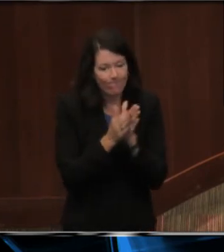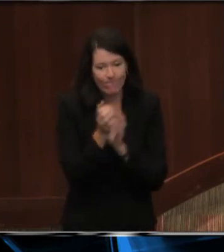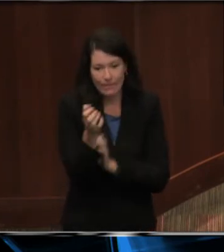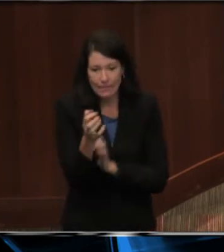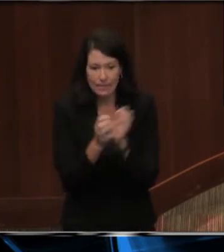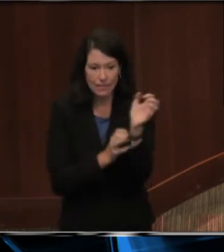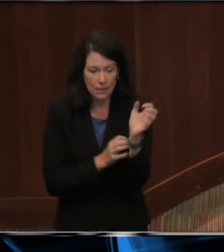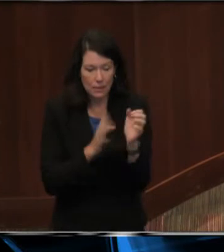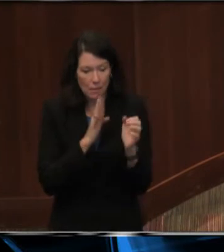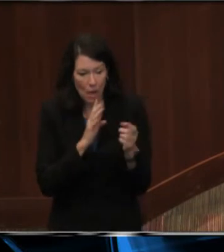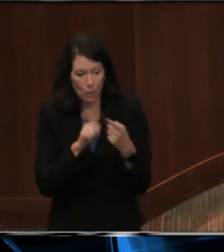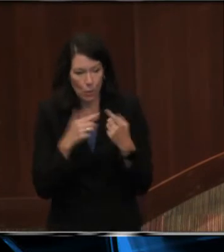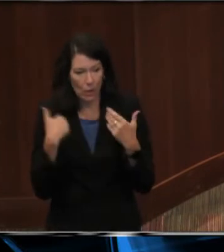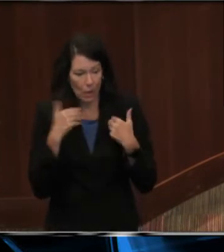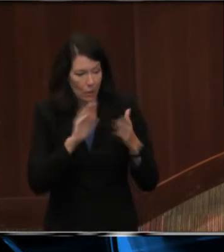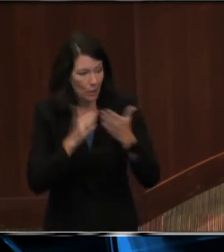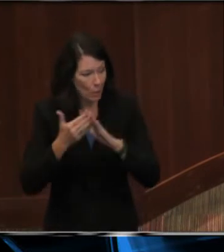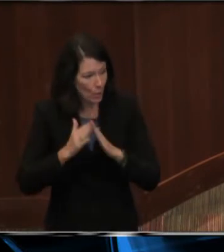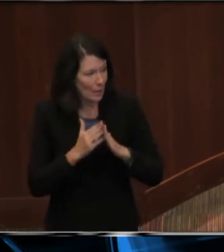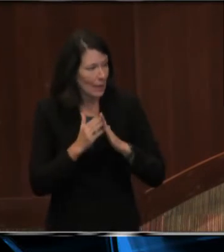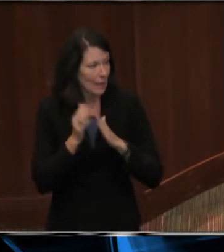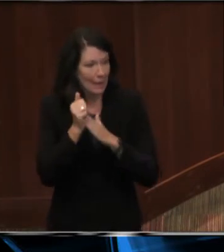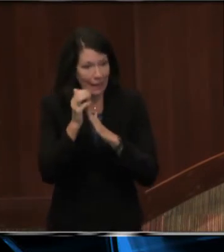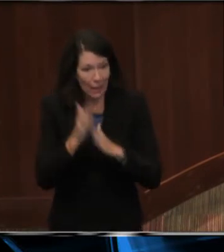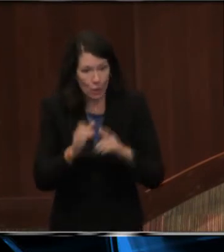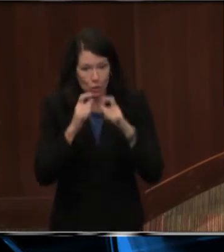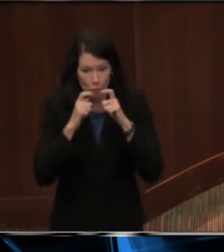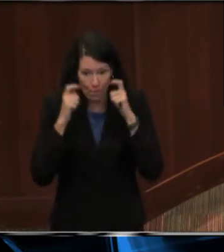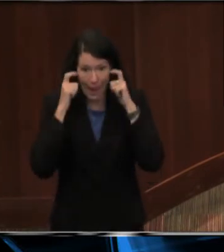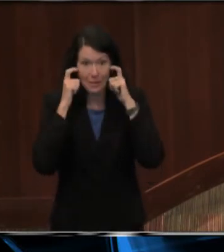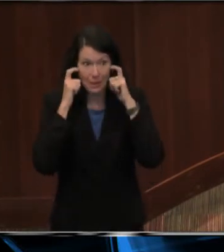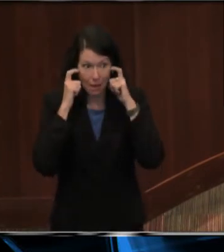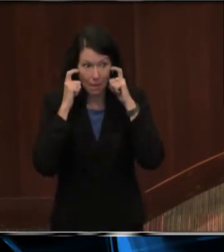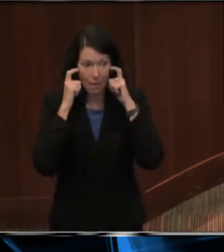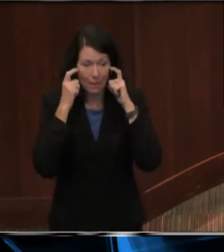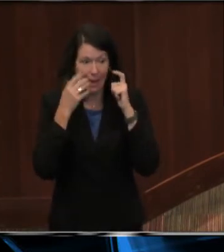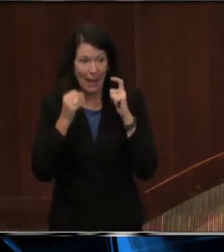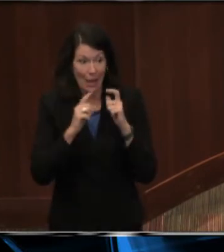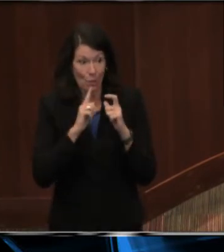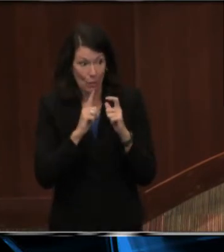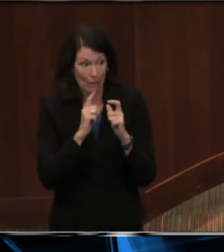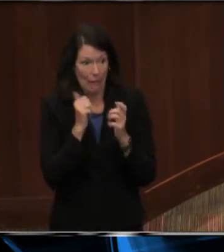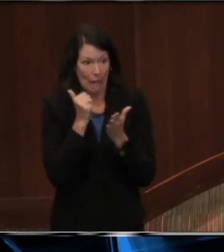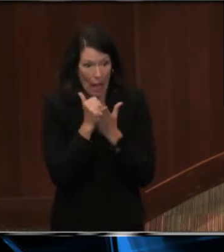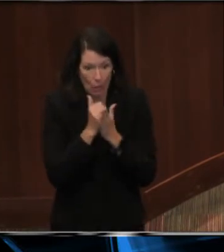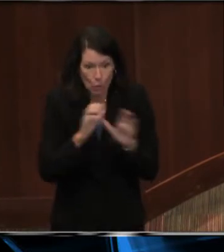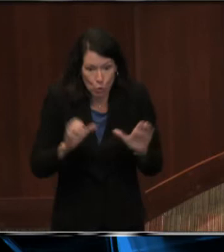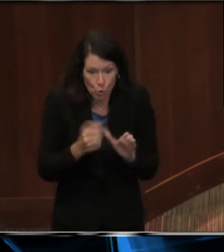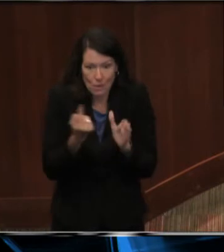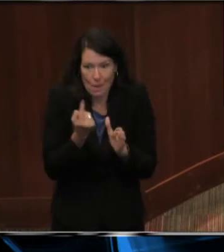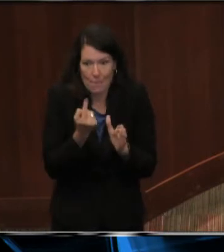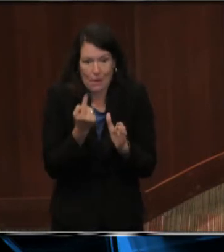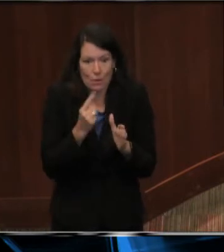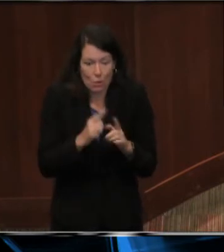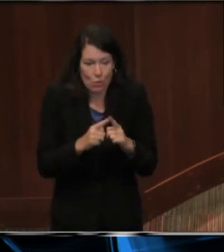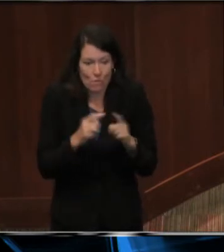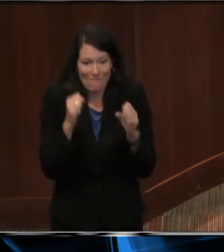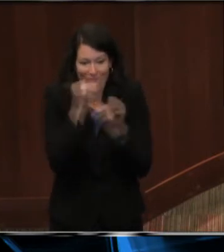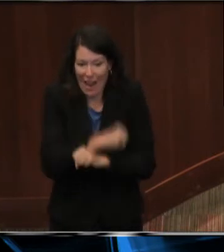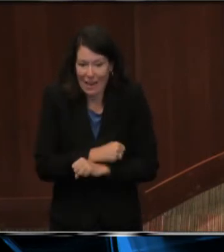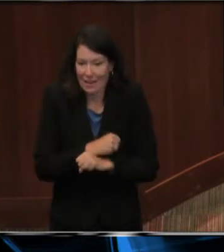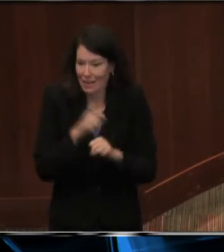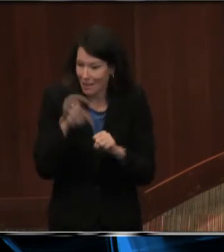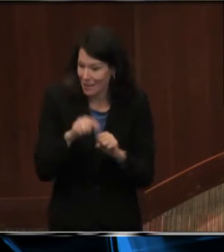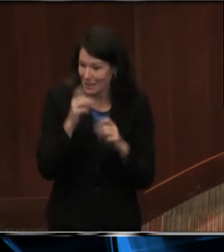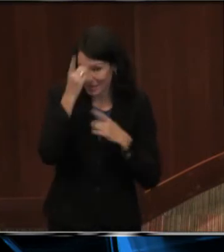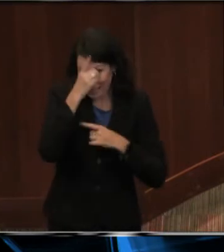younger community members and young community leaders to mask up as well, and to actually do something to combat this pandemic that's